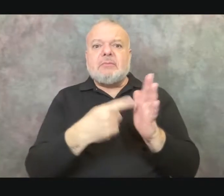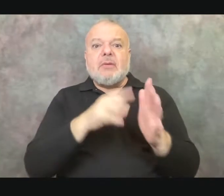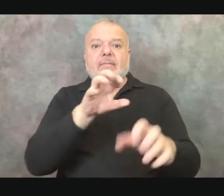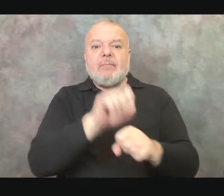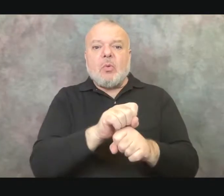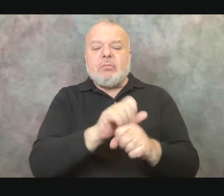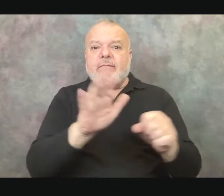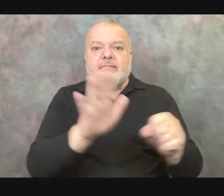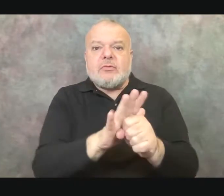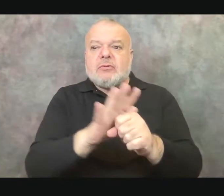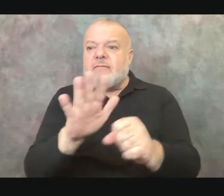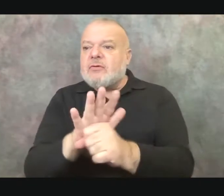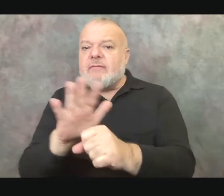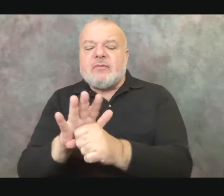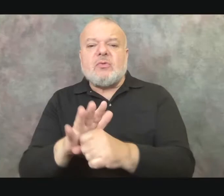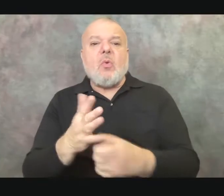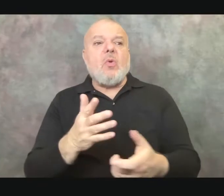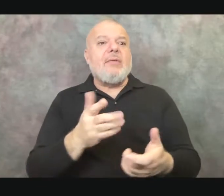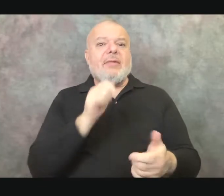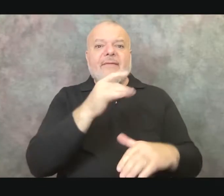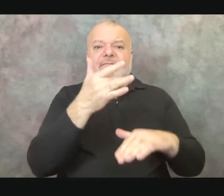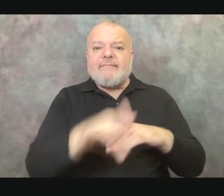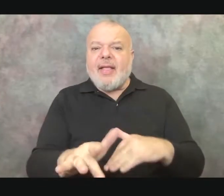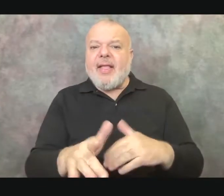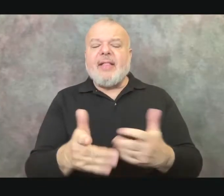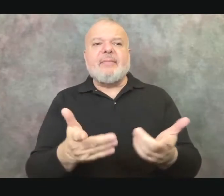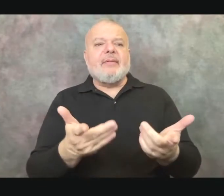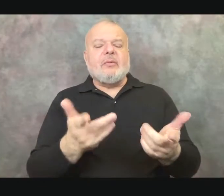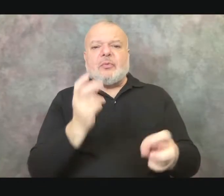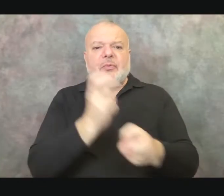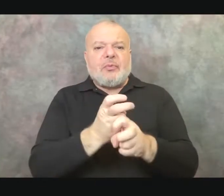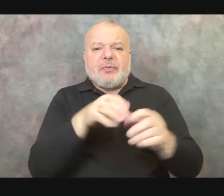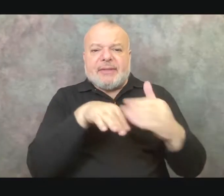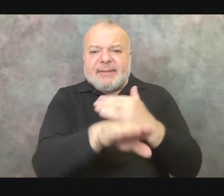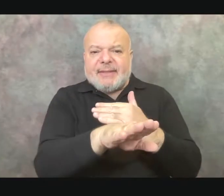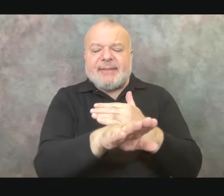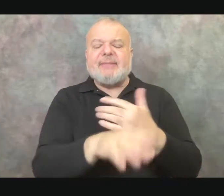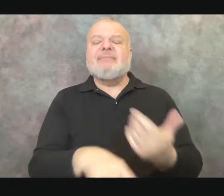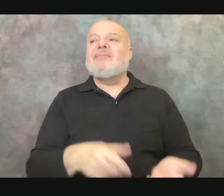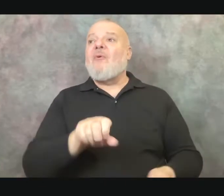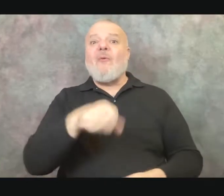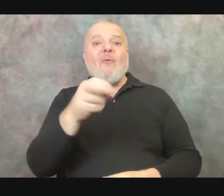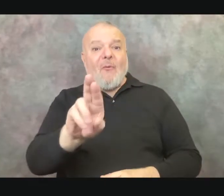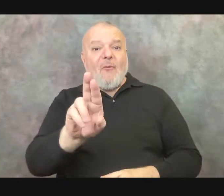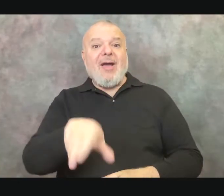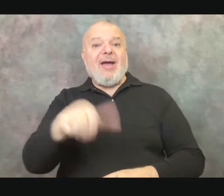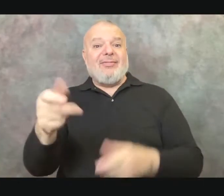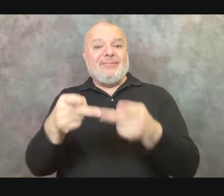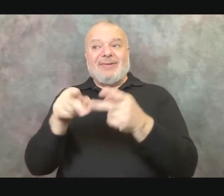swab from the package, being careful not to touch the tip of the swab.